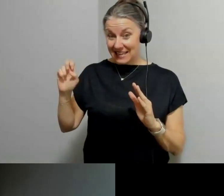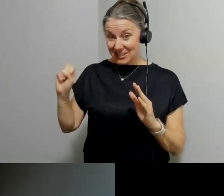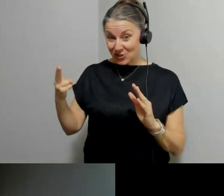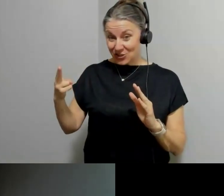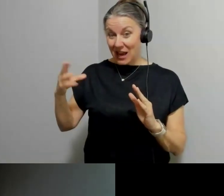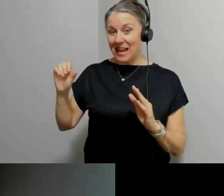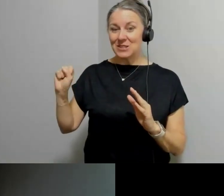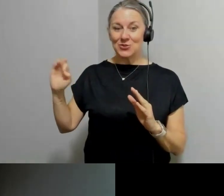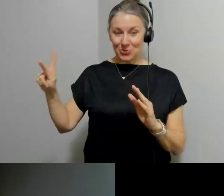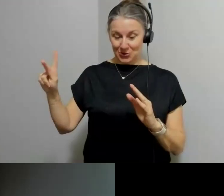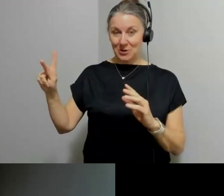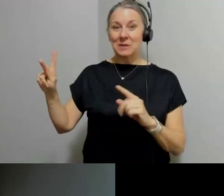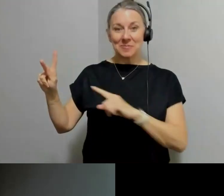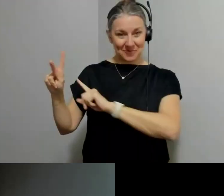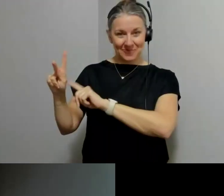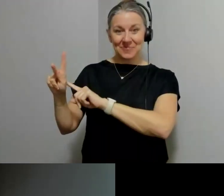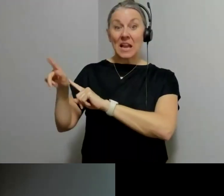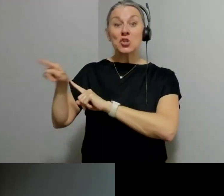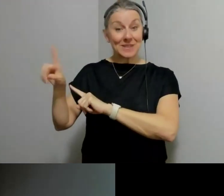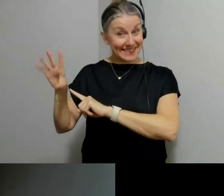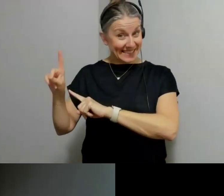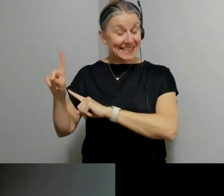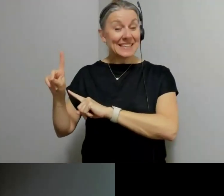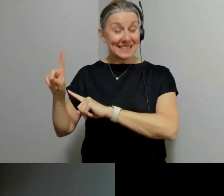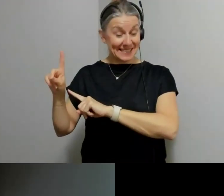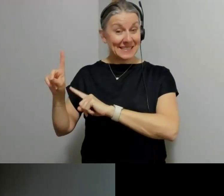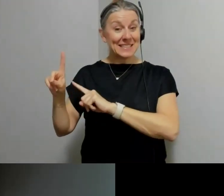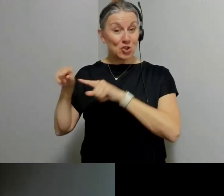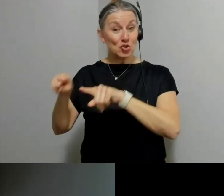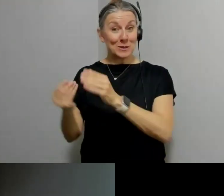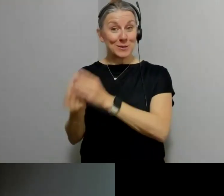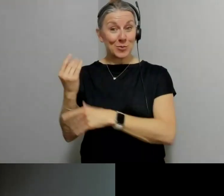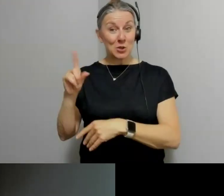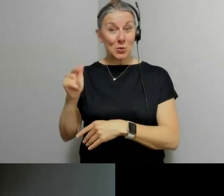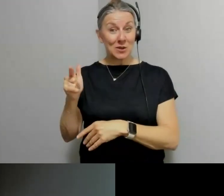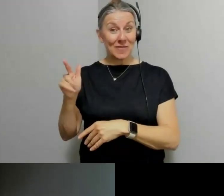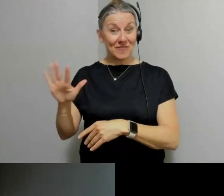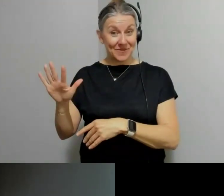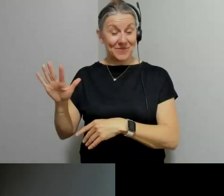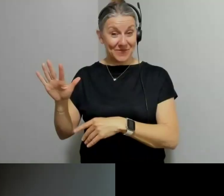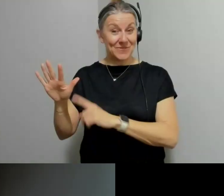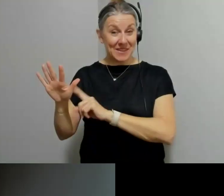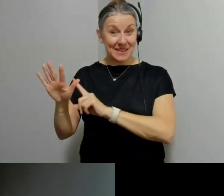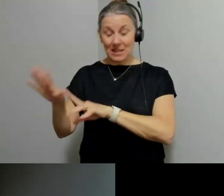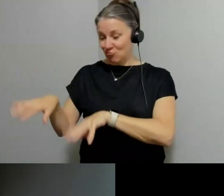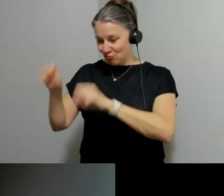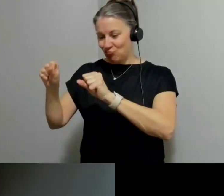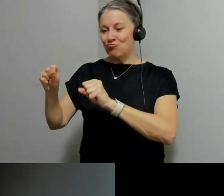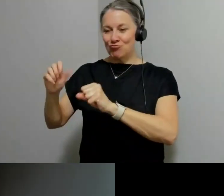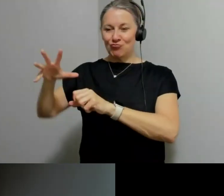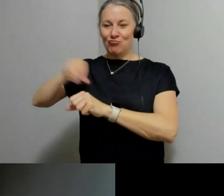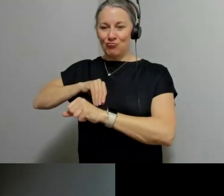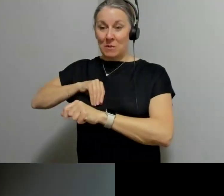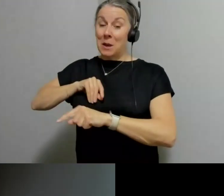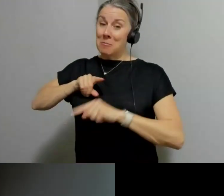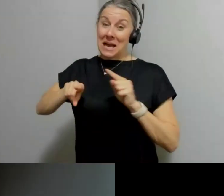to run in the spring of 2025, but many of you may not know that she did it only after volunteering to support,